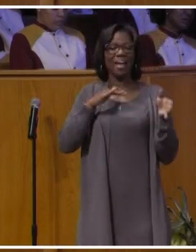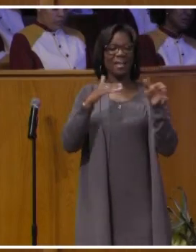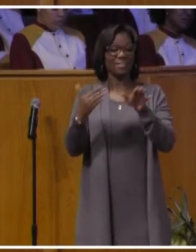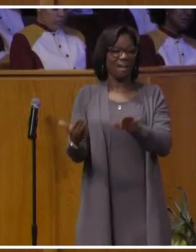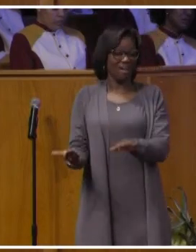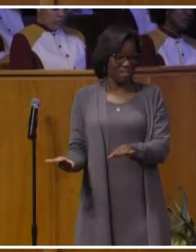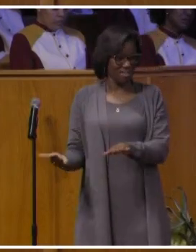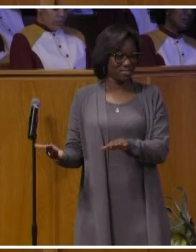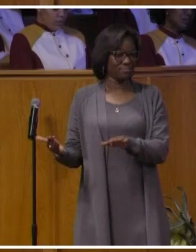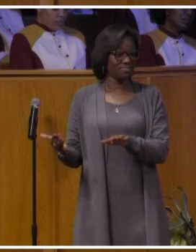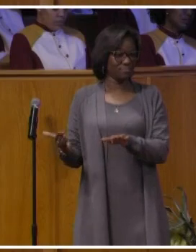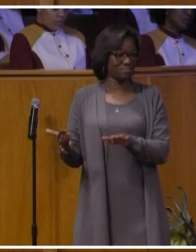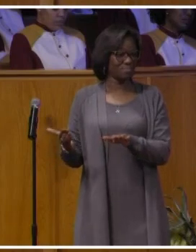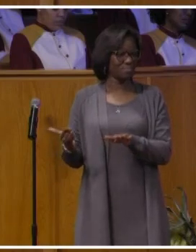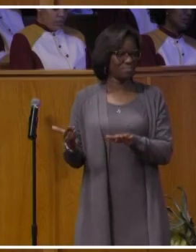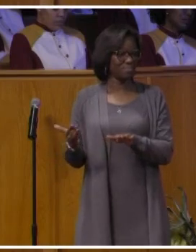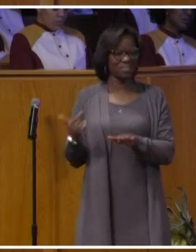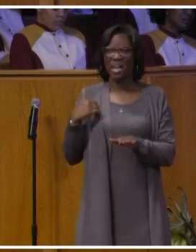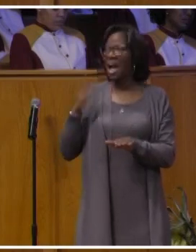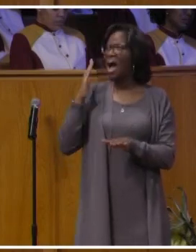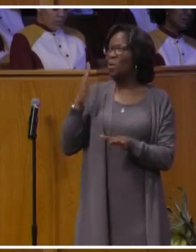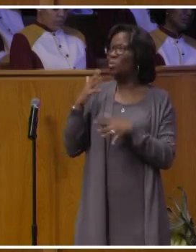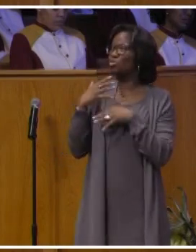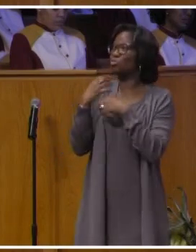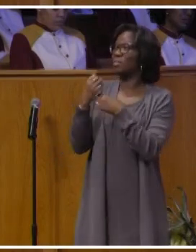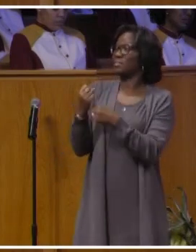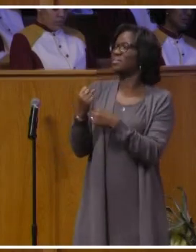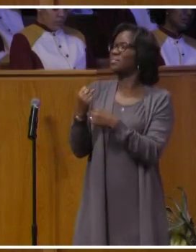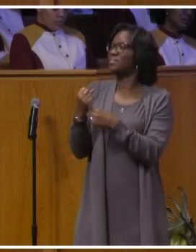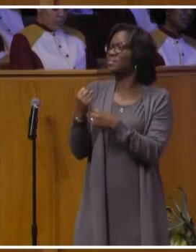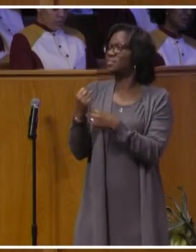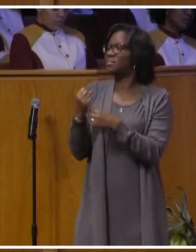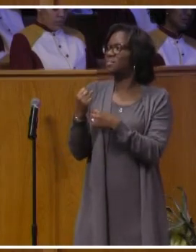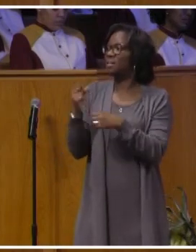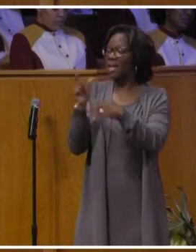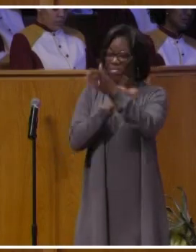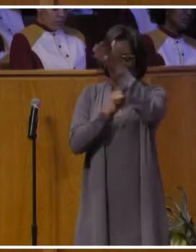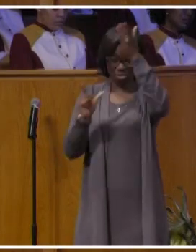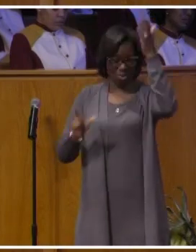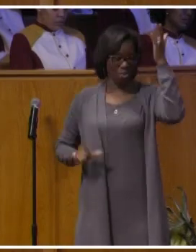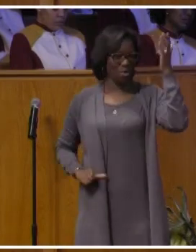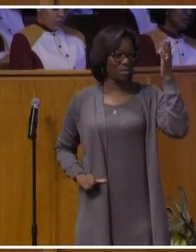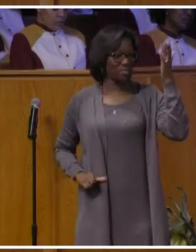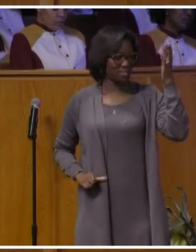die, I will trust in the Lord